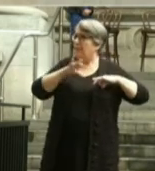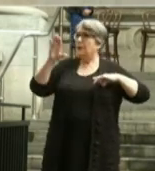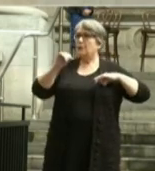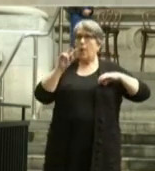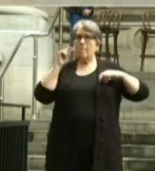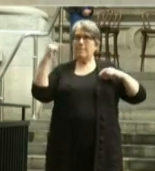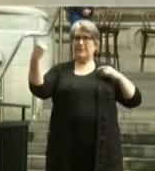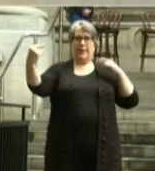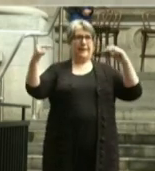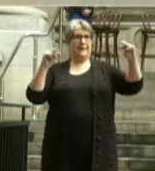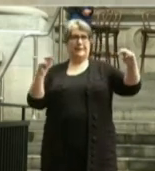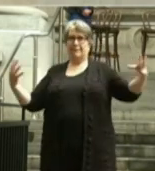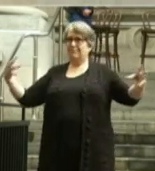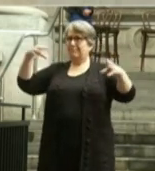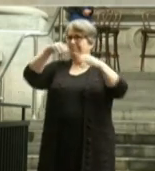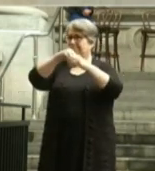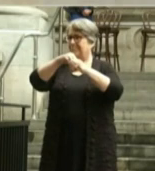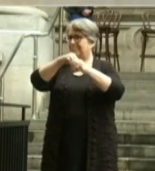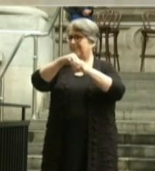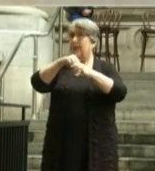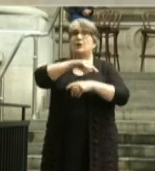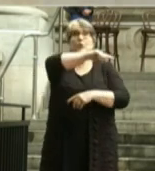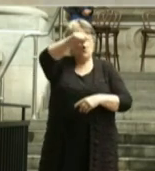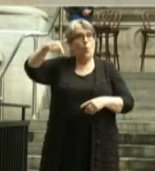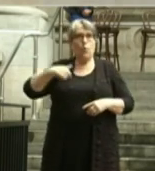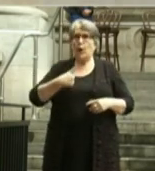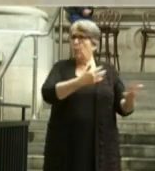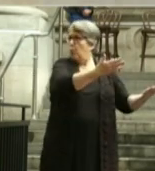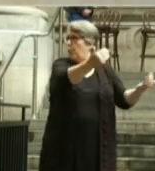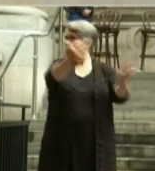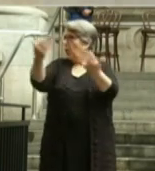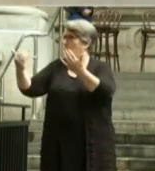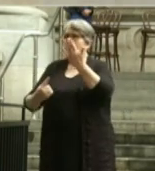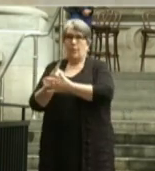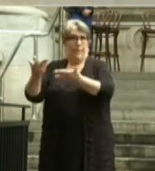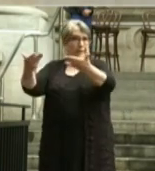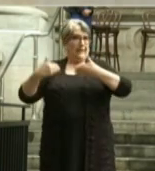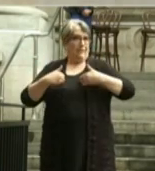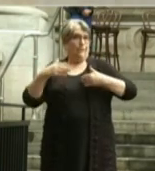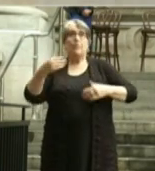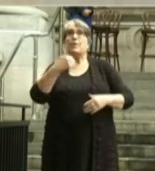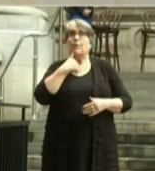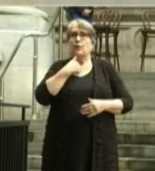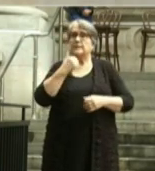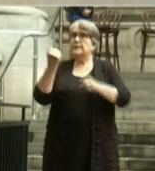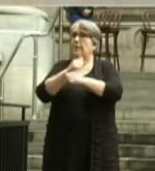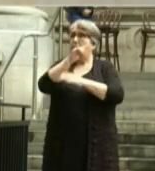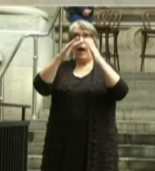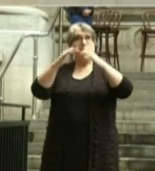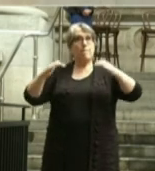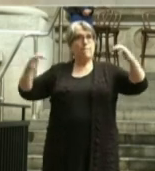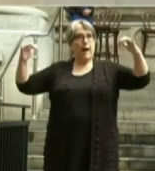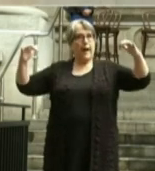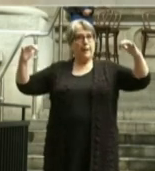the perspectives of others. So we will embrace the opportunity the voice gives us to infuse our